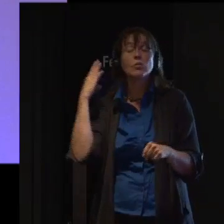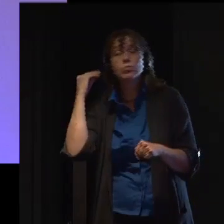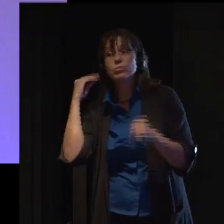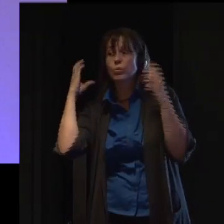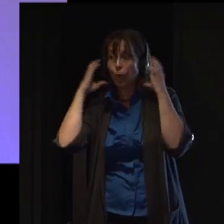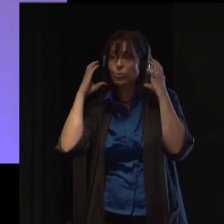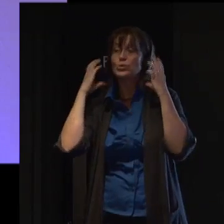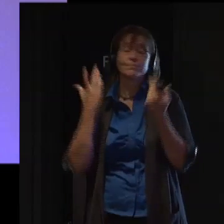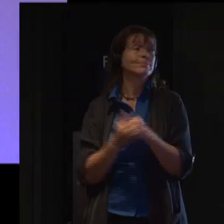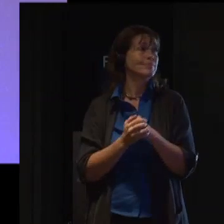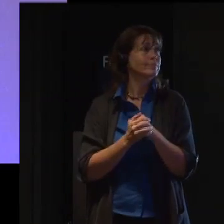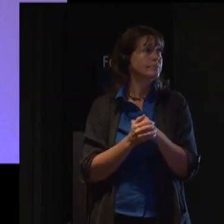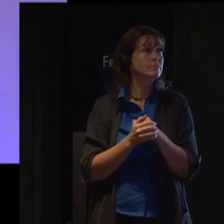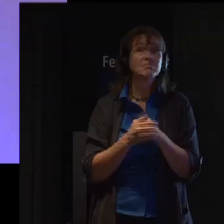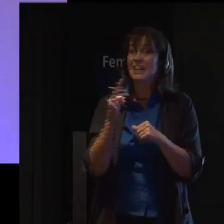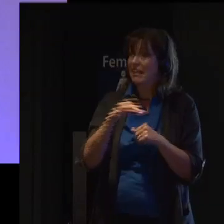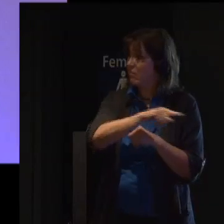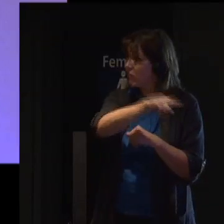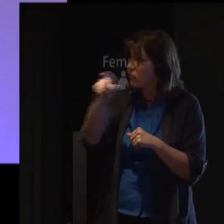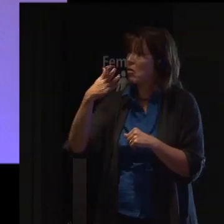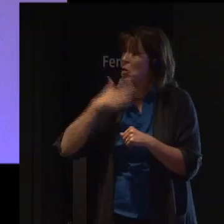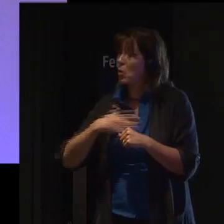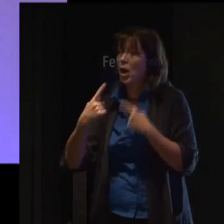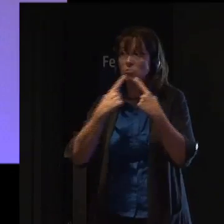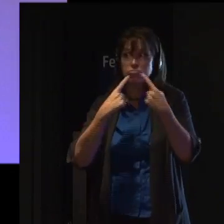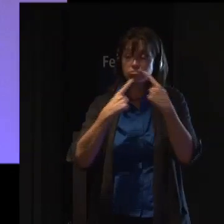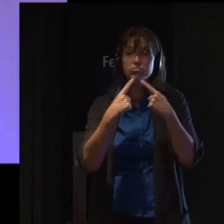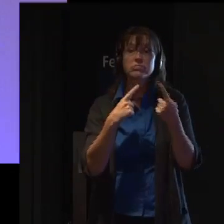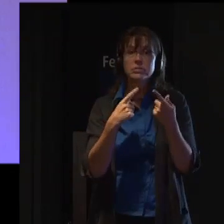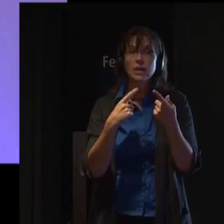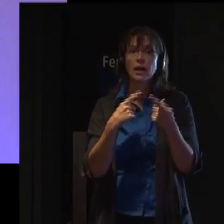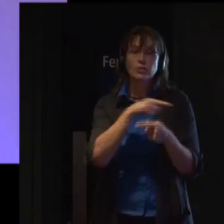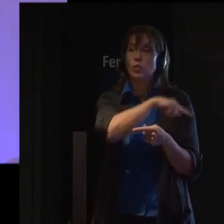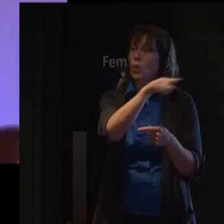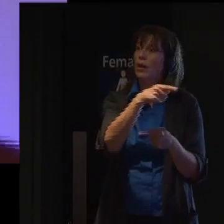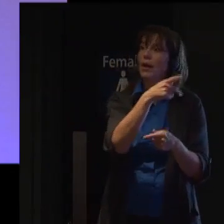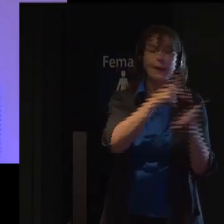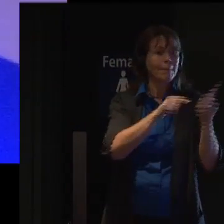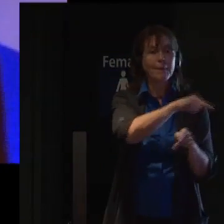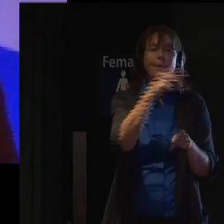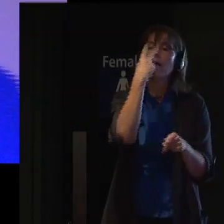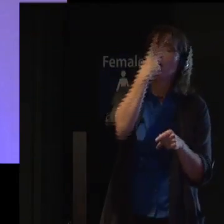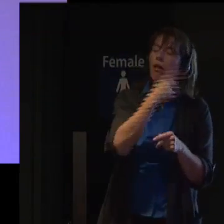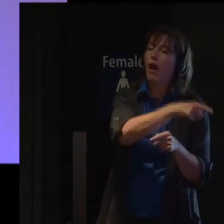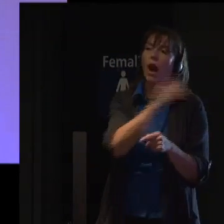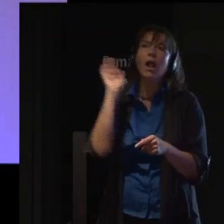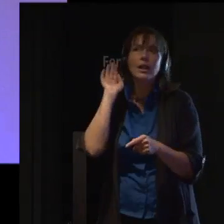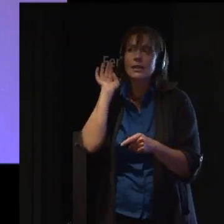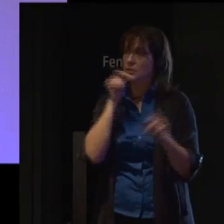commentary things, and if you have the chance to talk once to the people who are listening to you, it's one of the